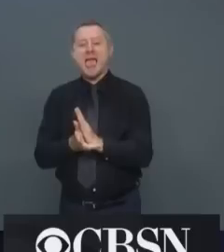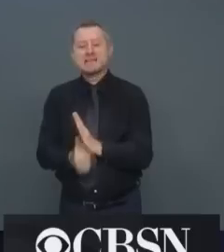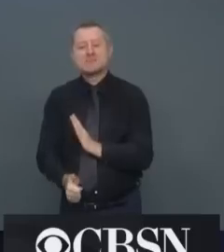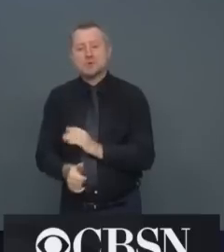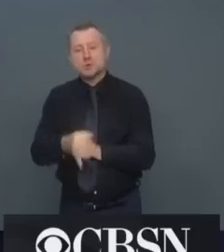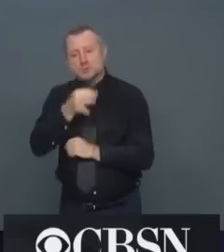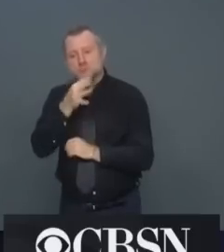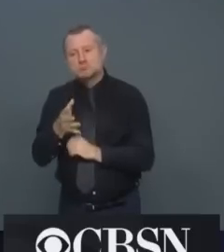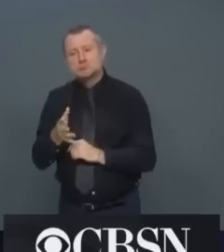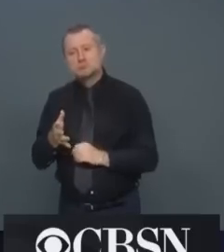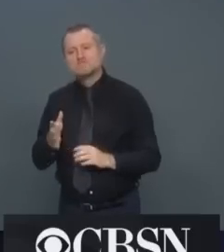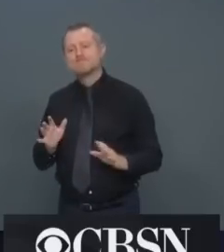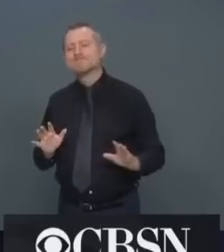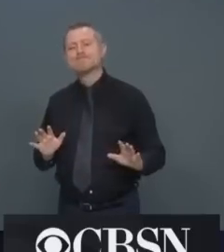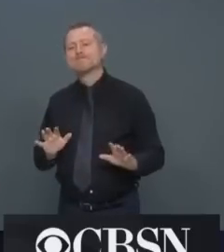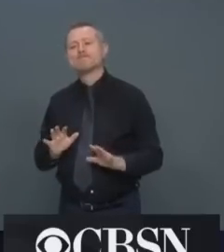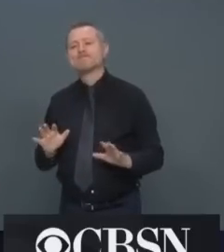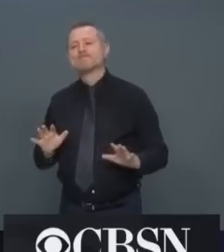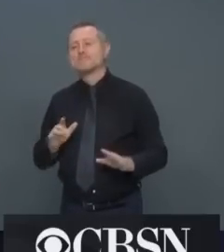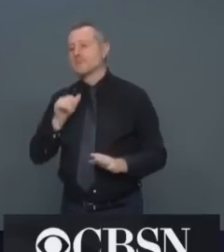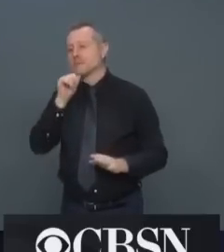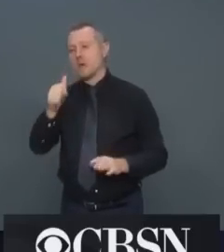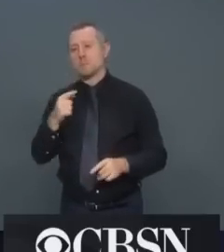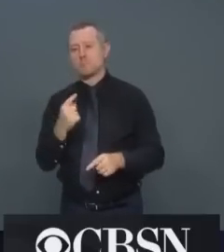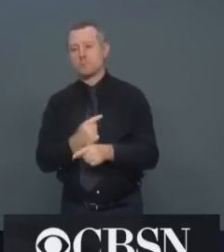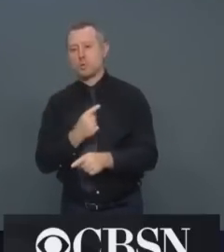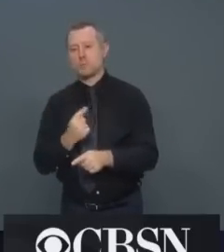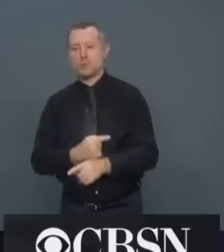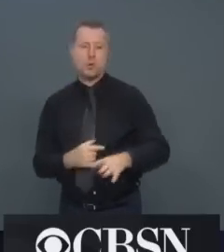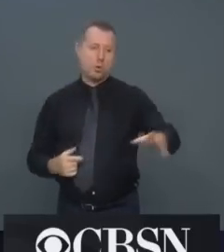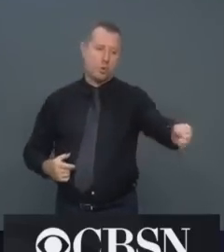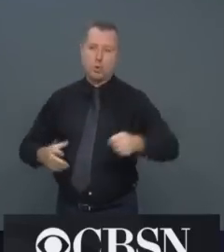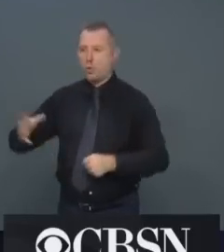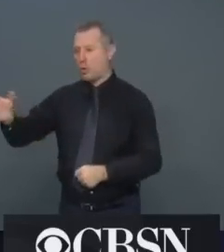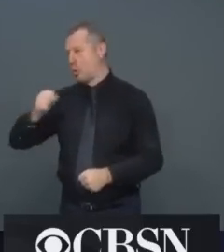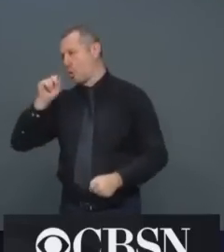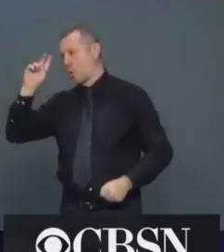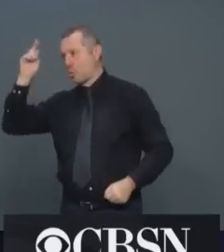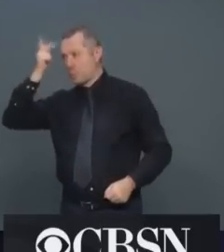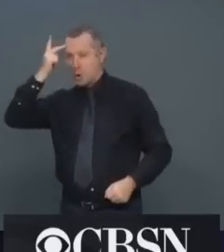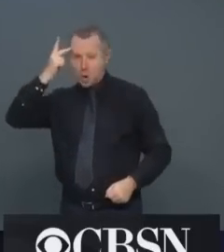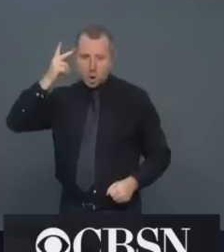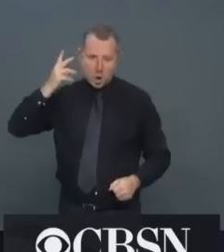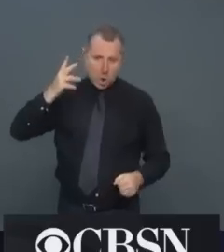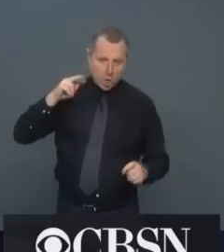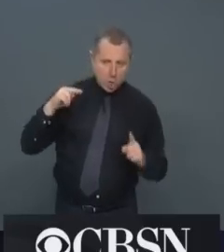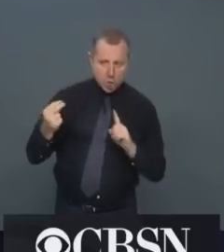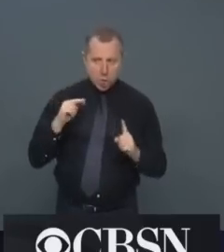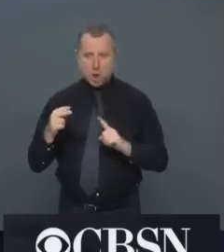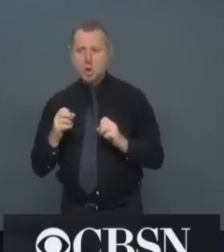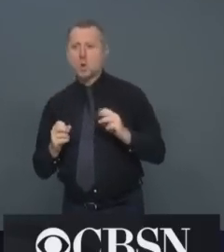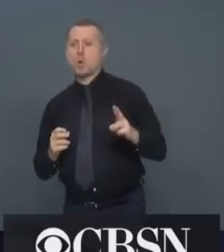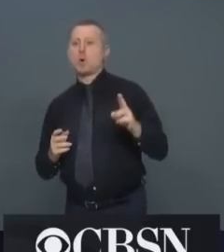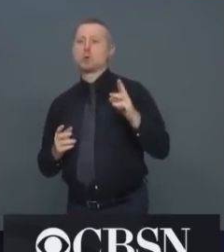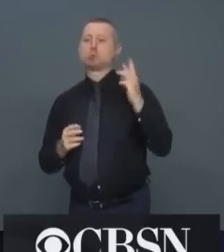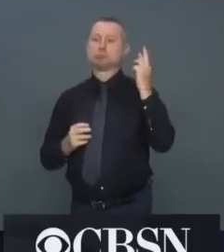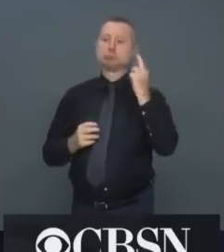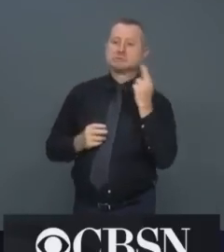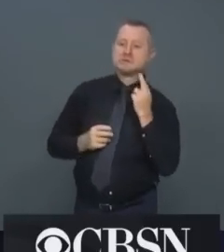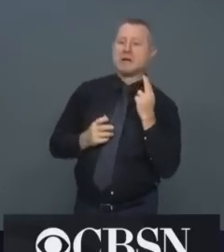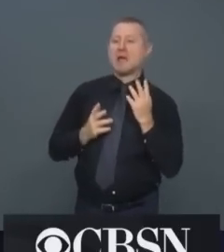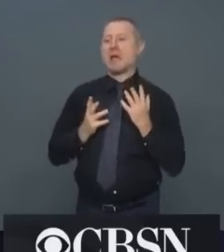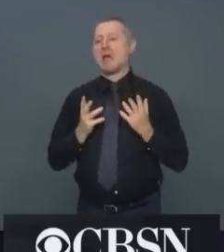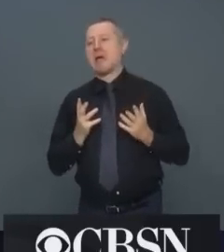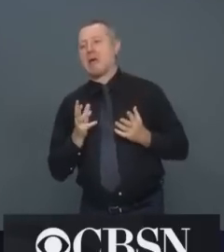don't think it's proper to have any political opinion or motivation in